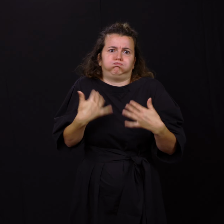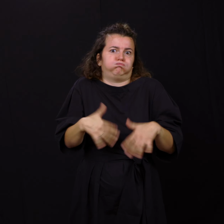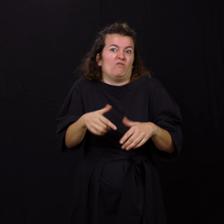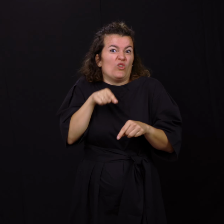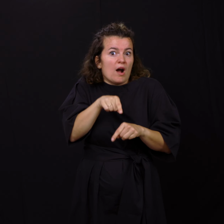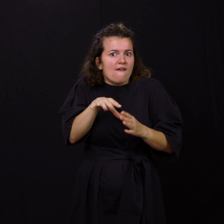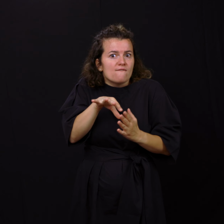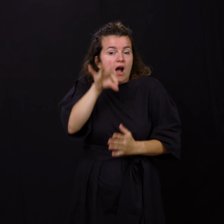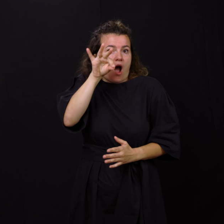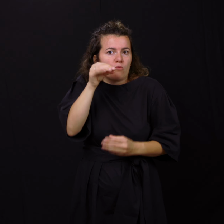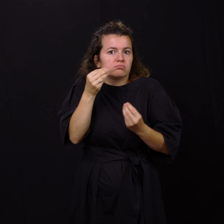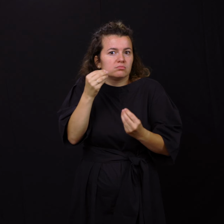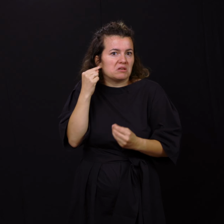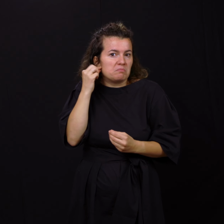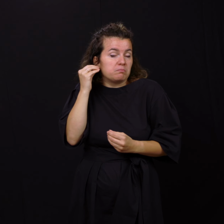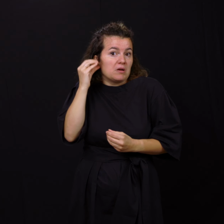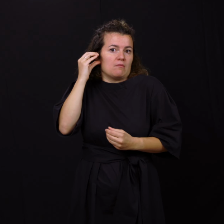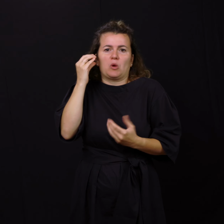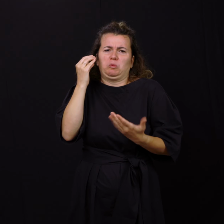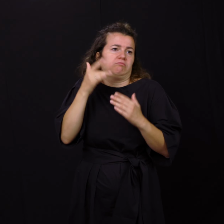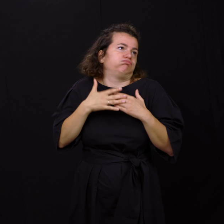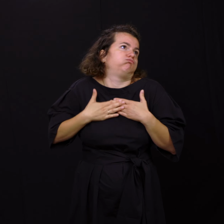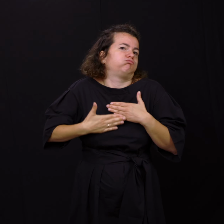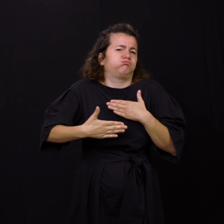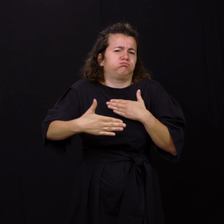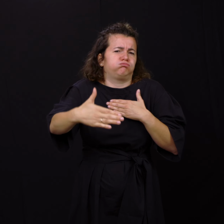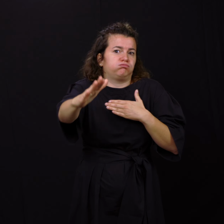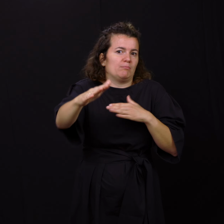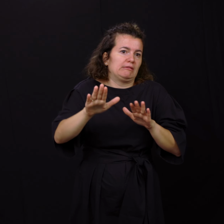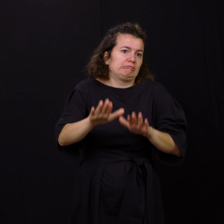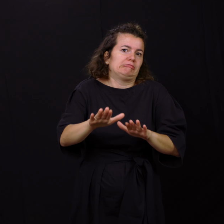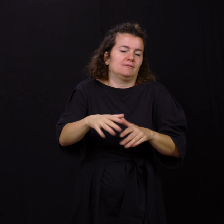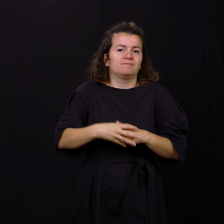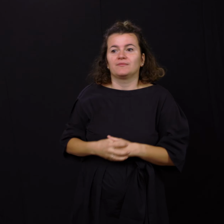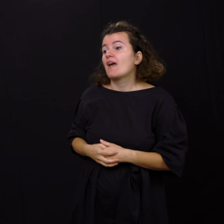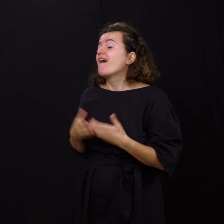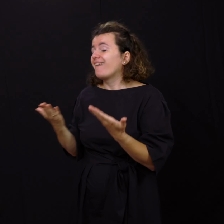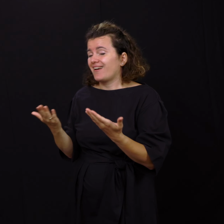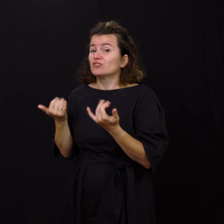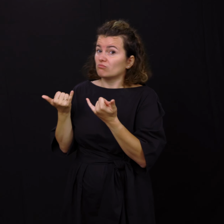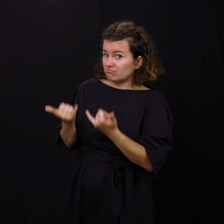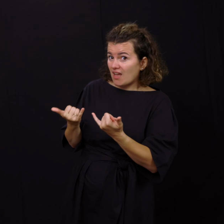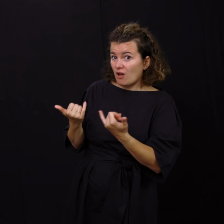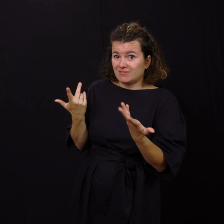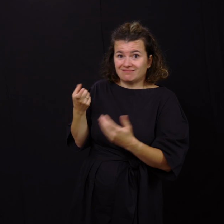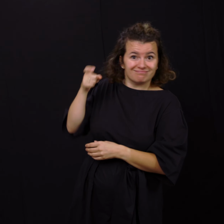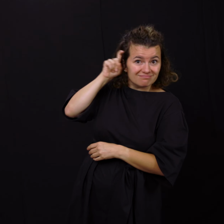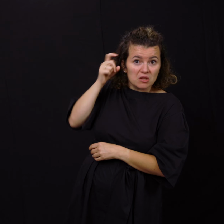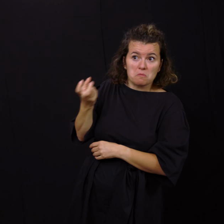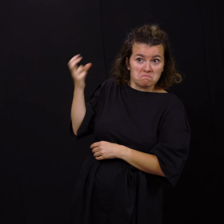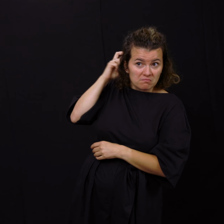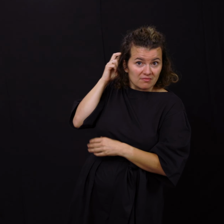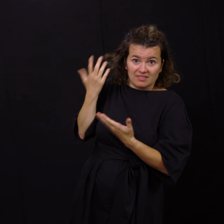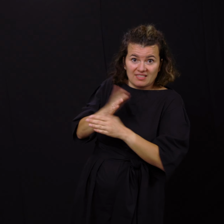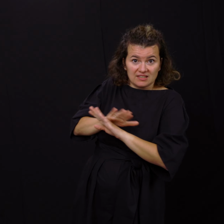do that. Yeah. So in the meantime, people will depend on hearing aids, cochlear implants. Yeah, but from that point of view, they don't